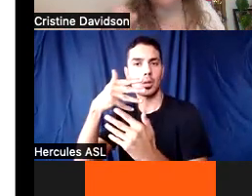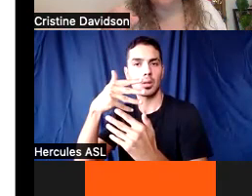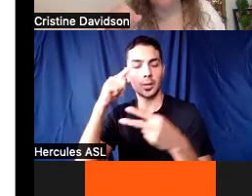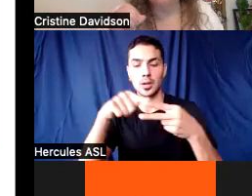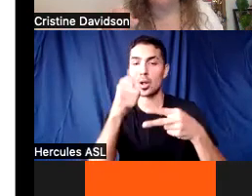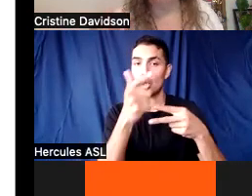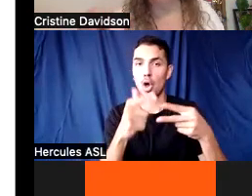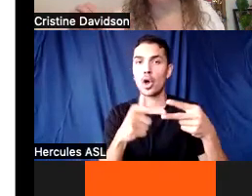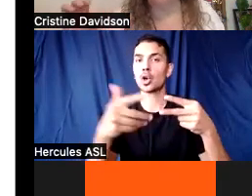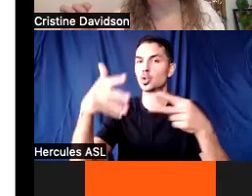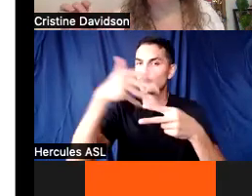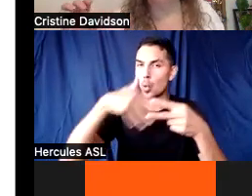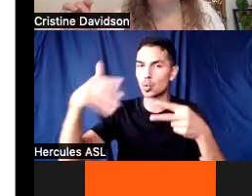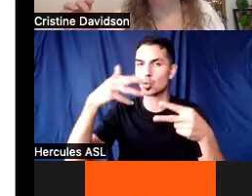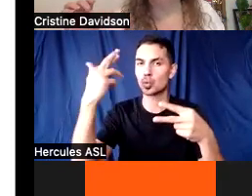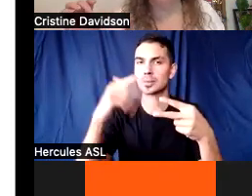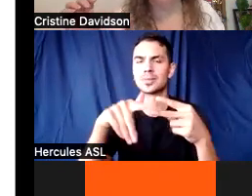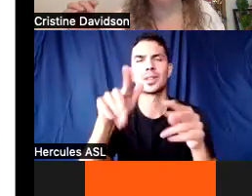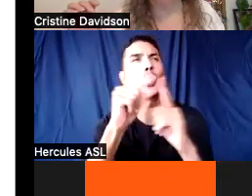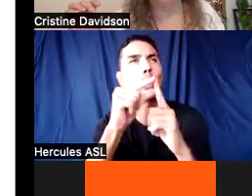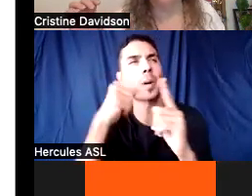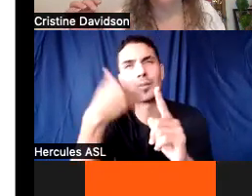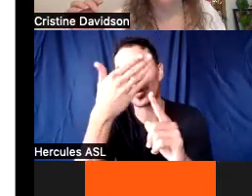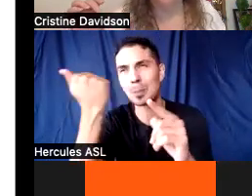my gosh, there's a word for it, folks. Help me with,